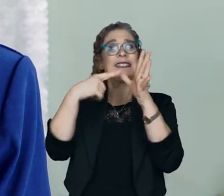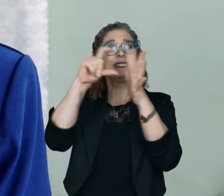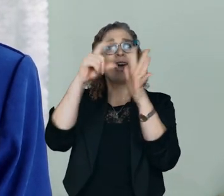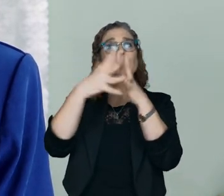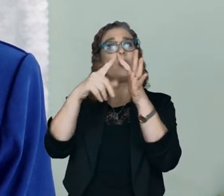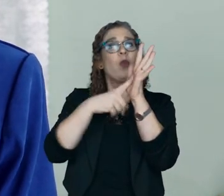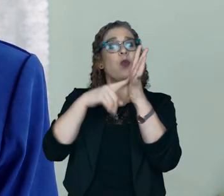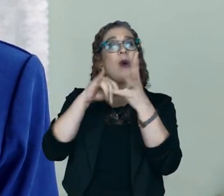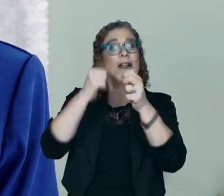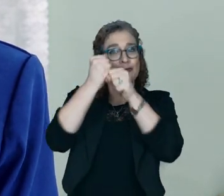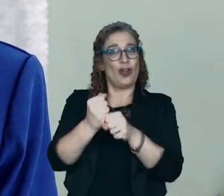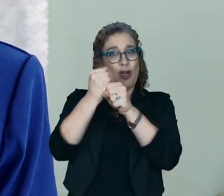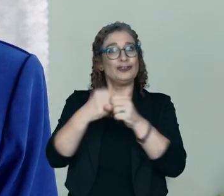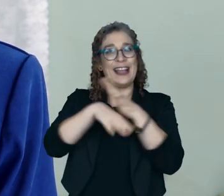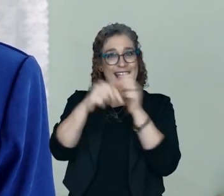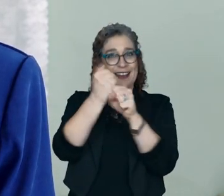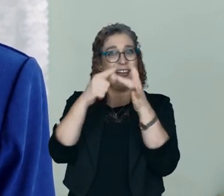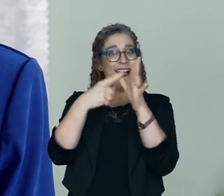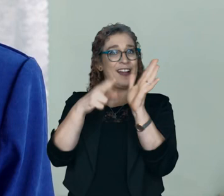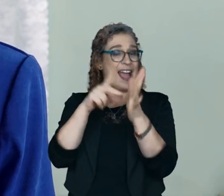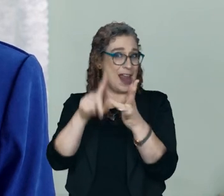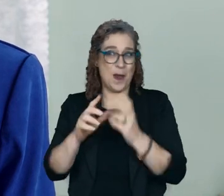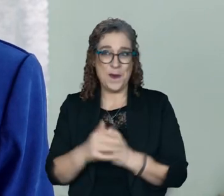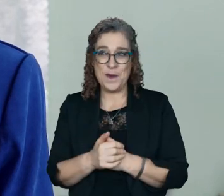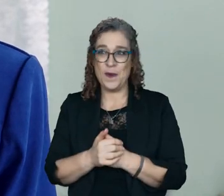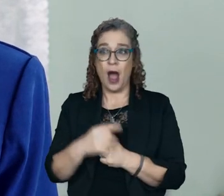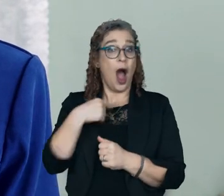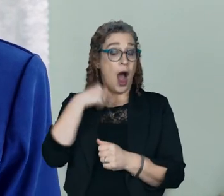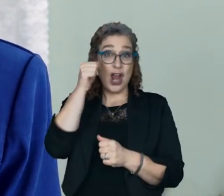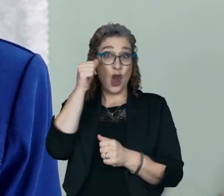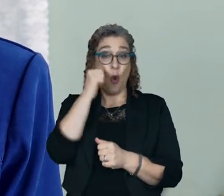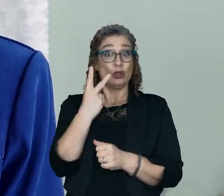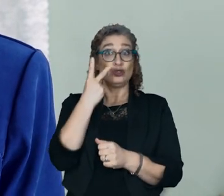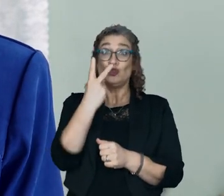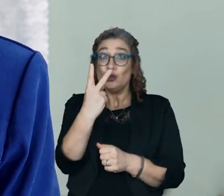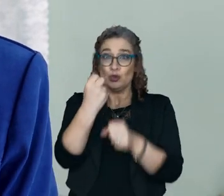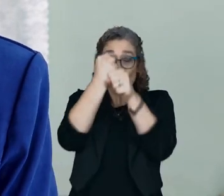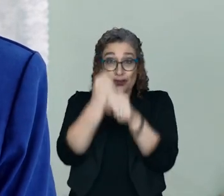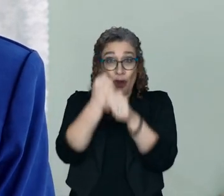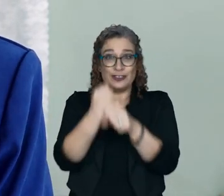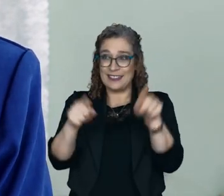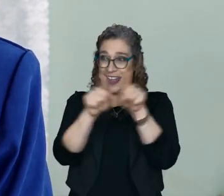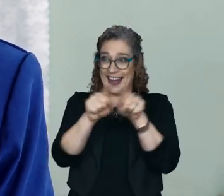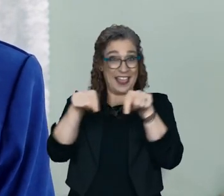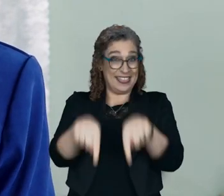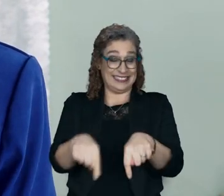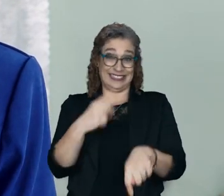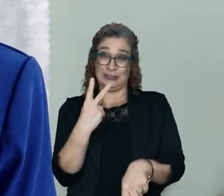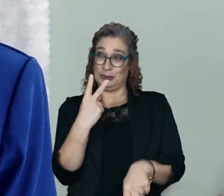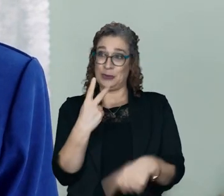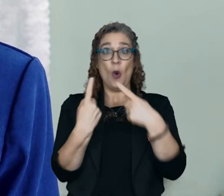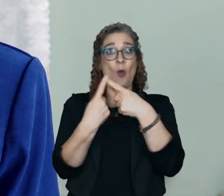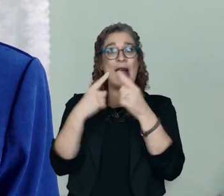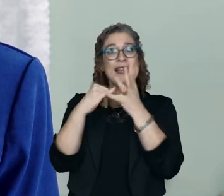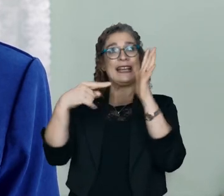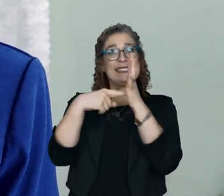I understand there are only two of these churches, the other one being St.